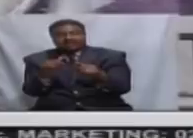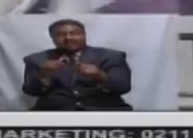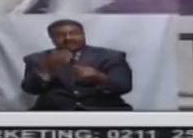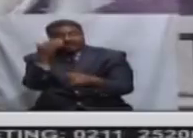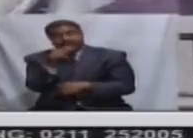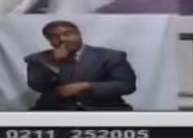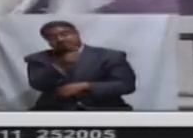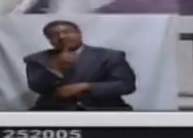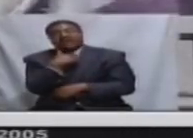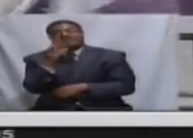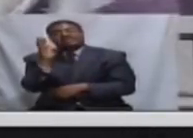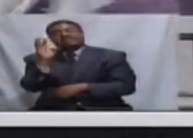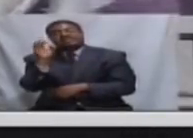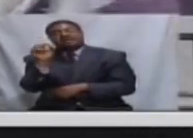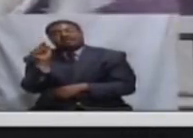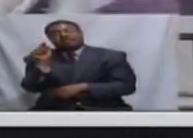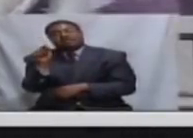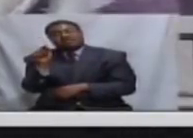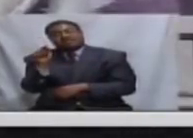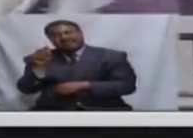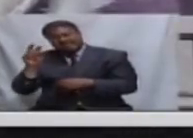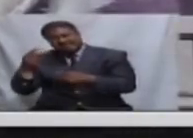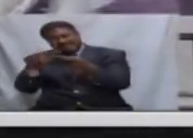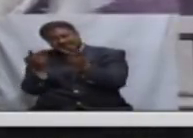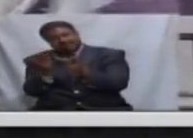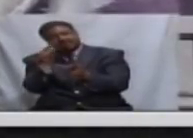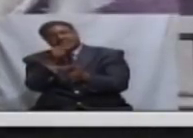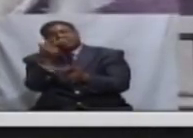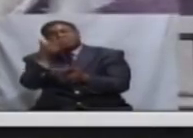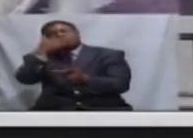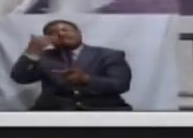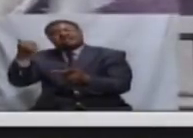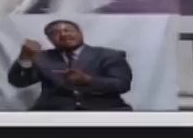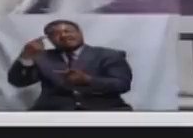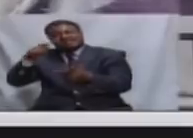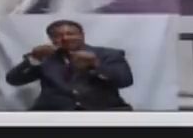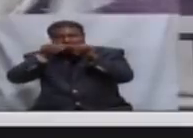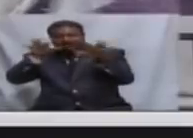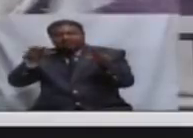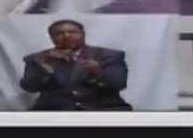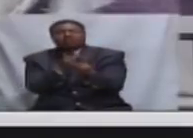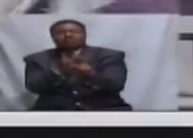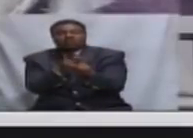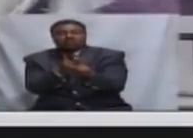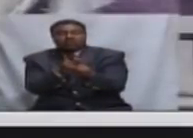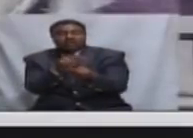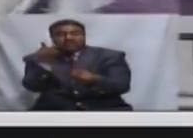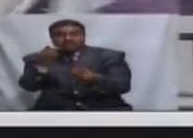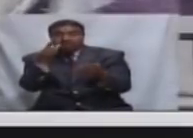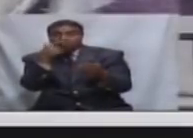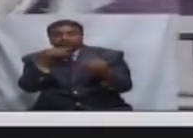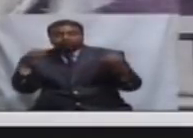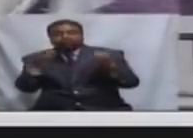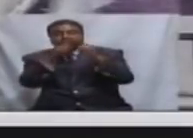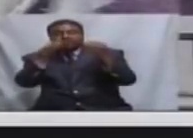advanced. The process of refurbishing and installing state-of-the-art equipment is underway and progressing.